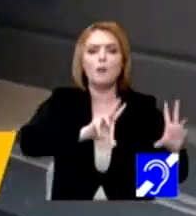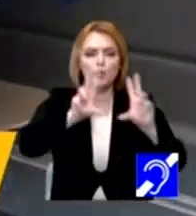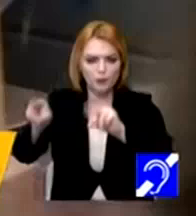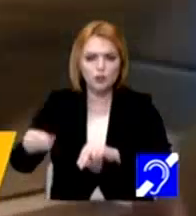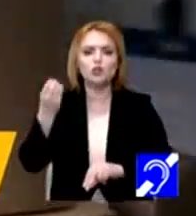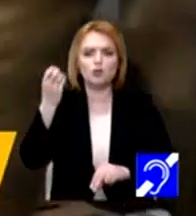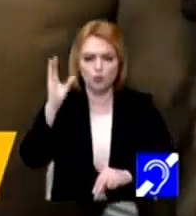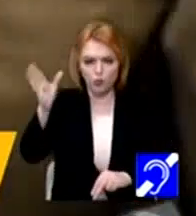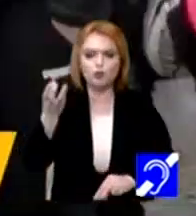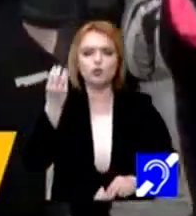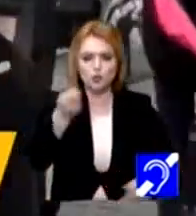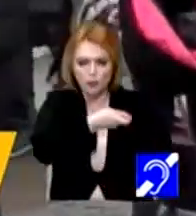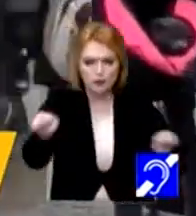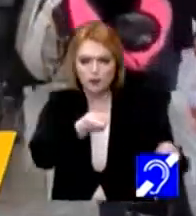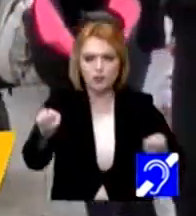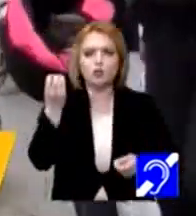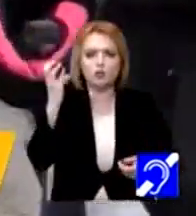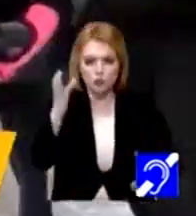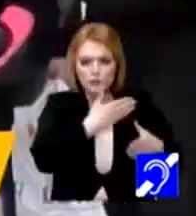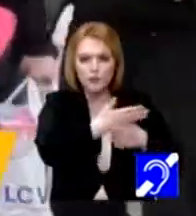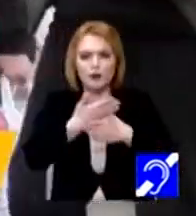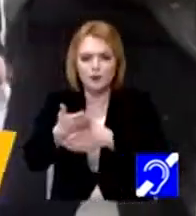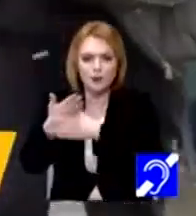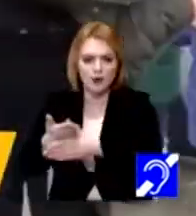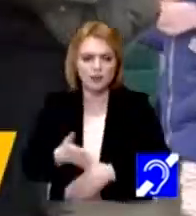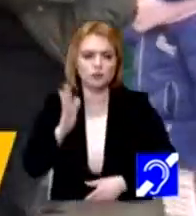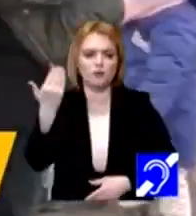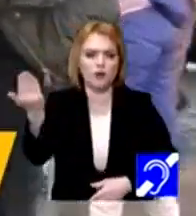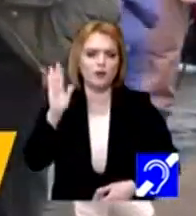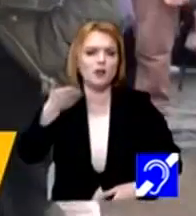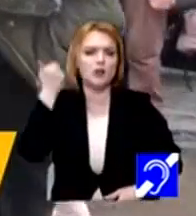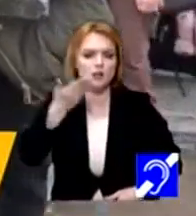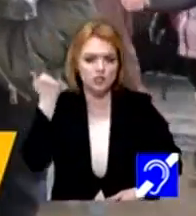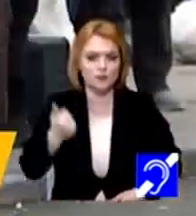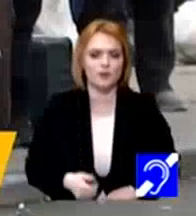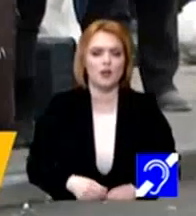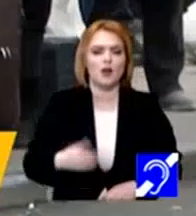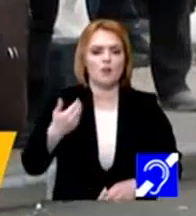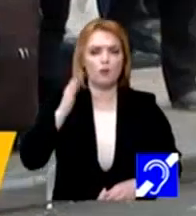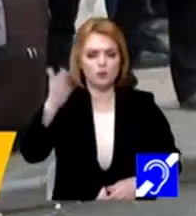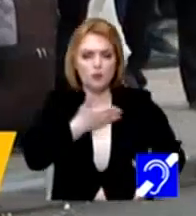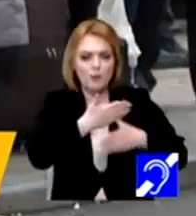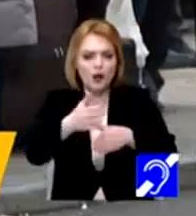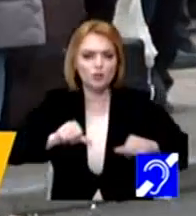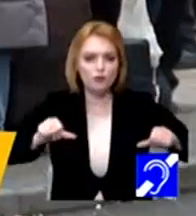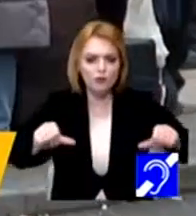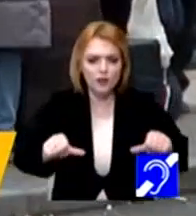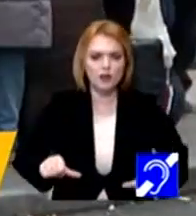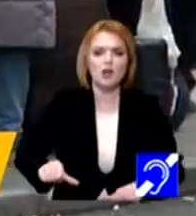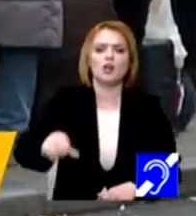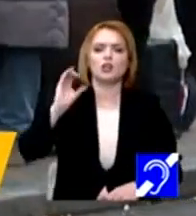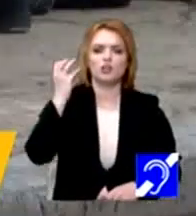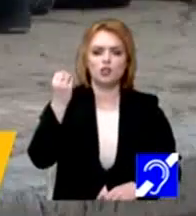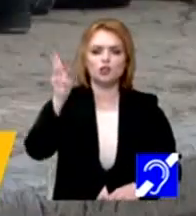be always volunteers and we also know the governmental resources are limited, so we need and it will come and we promise you